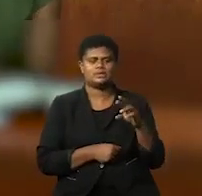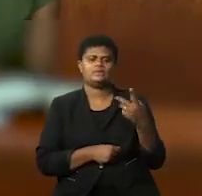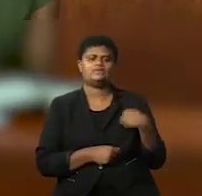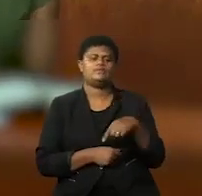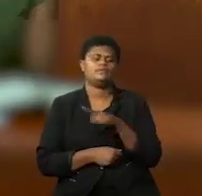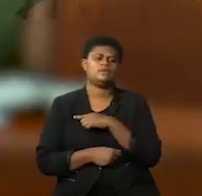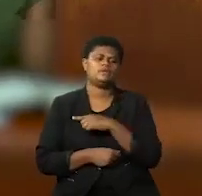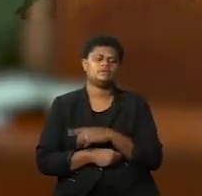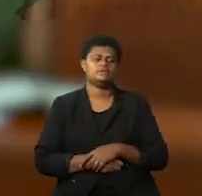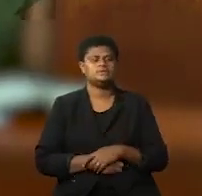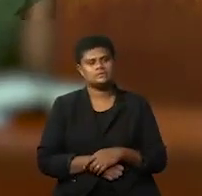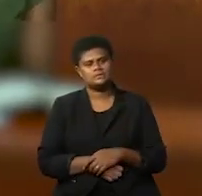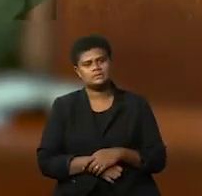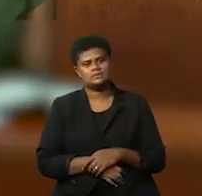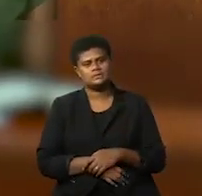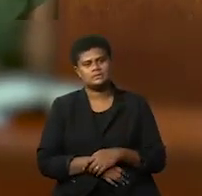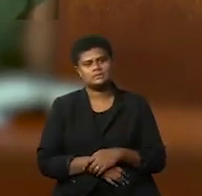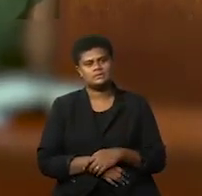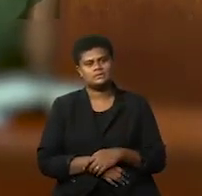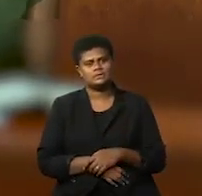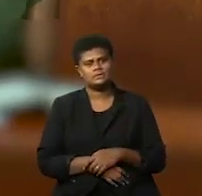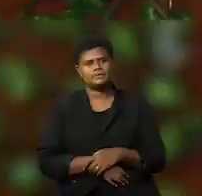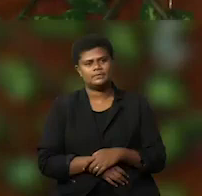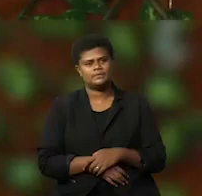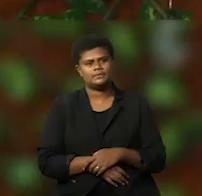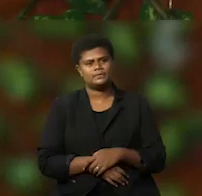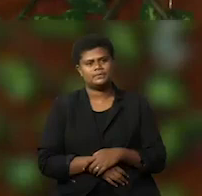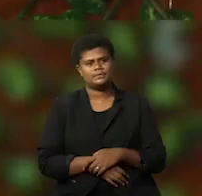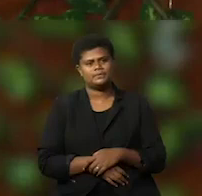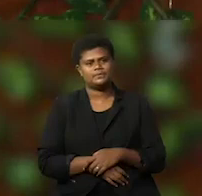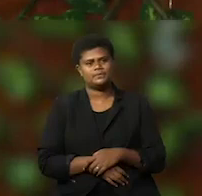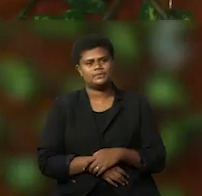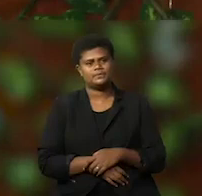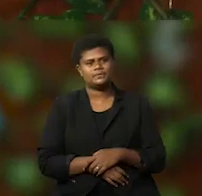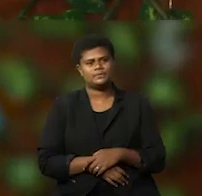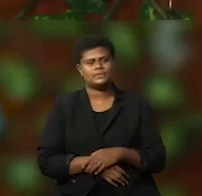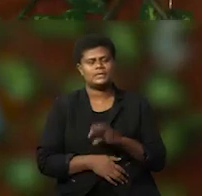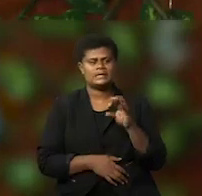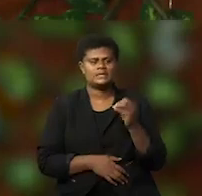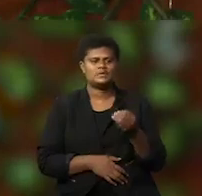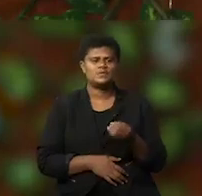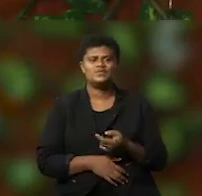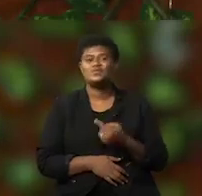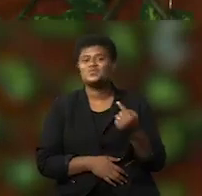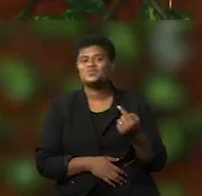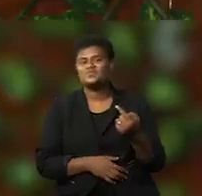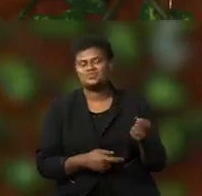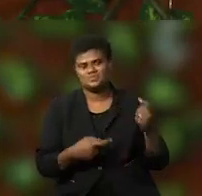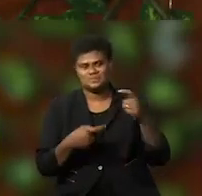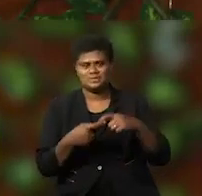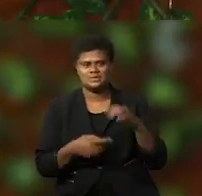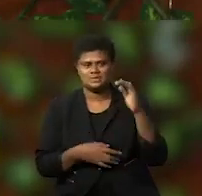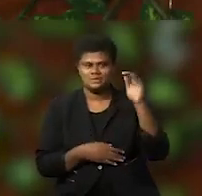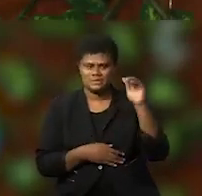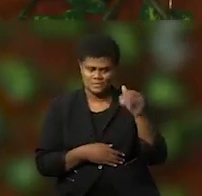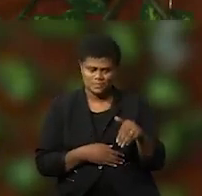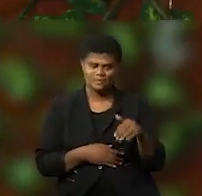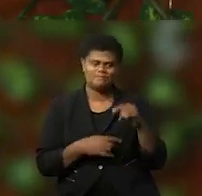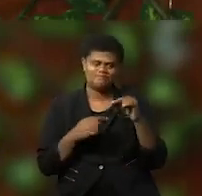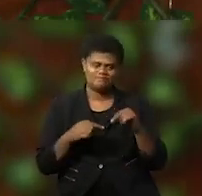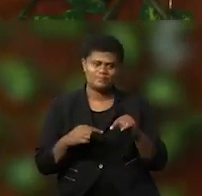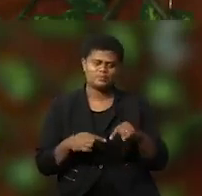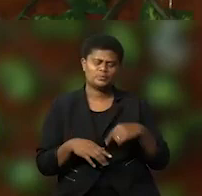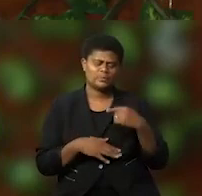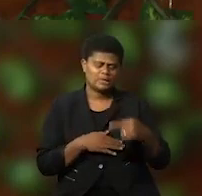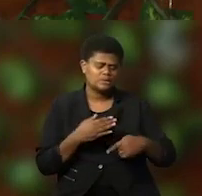kingdom for you and me. And let this be a lesson to those of us who are tuning in from home, is we are preparing ourselves to inherit